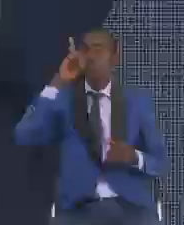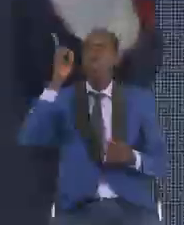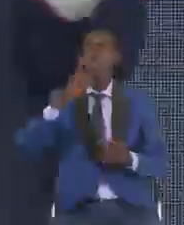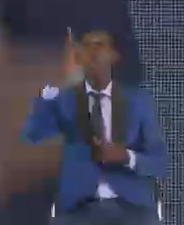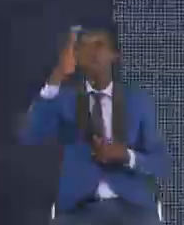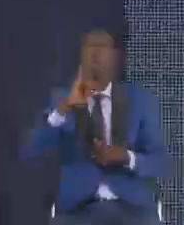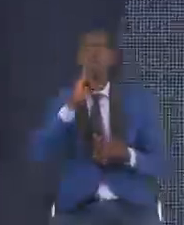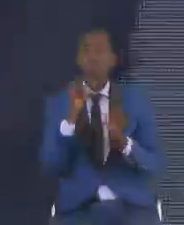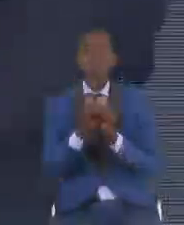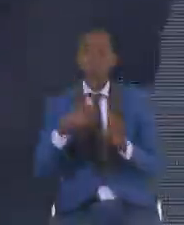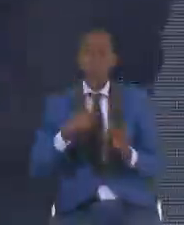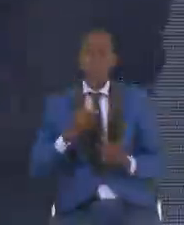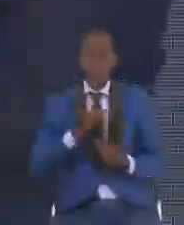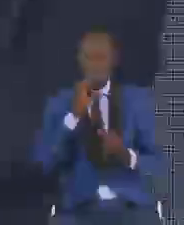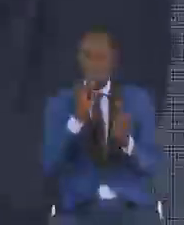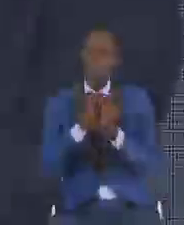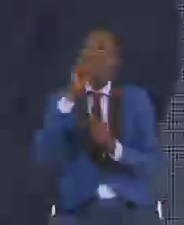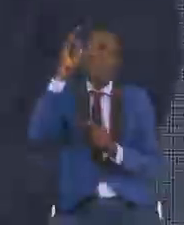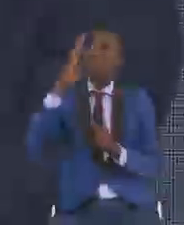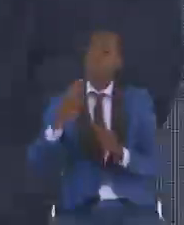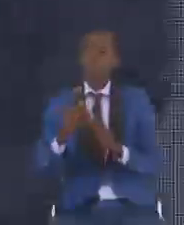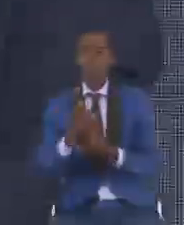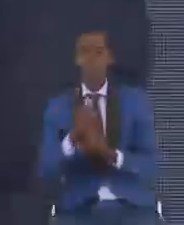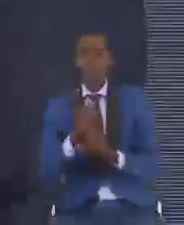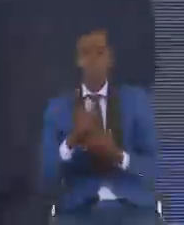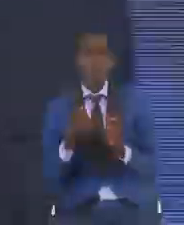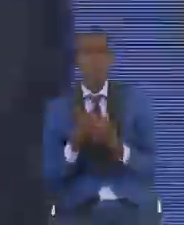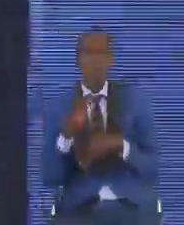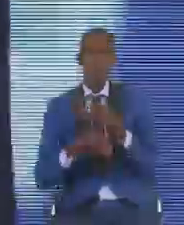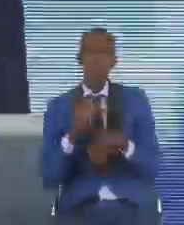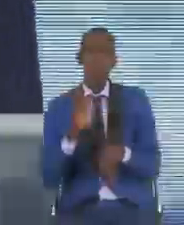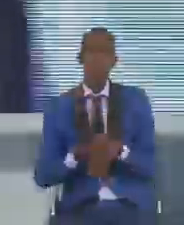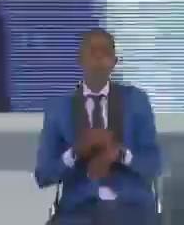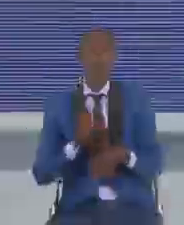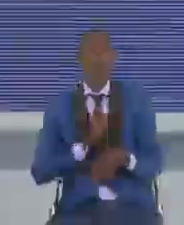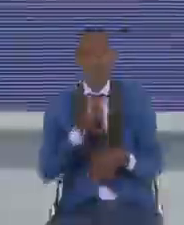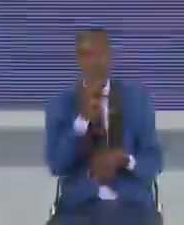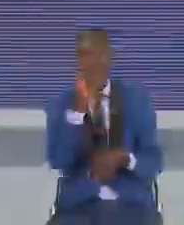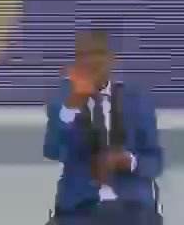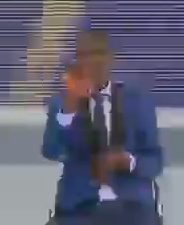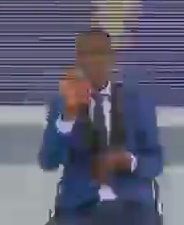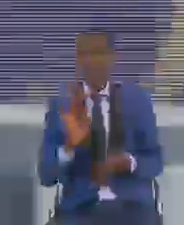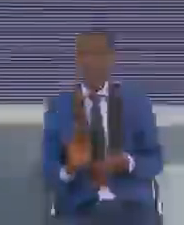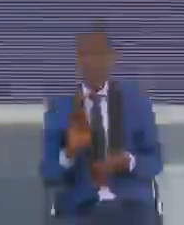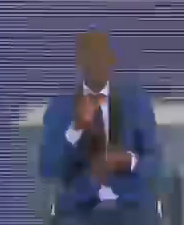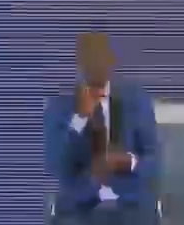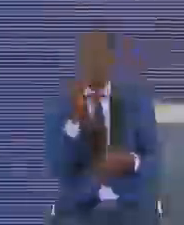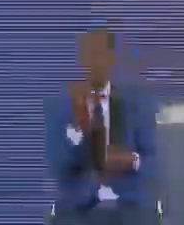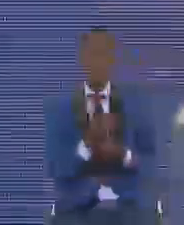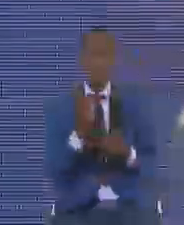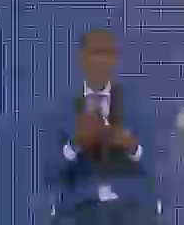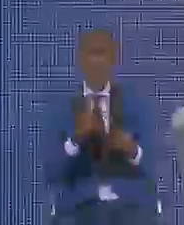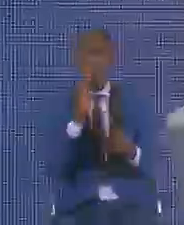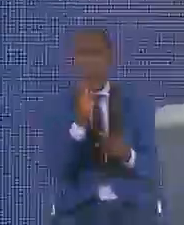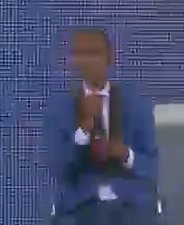I am with God. Hold it fast. I am appointed. appointed not to be a